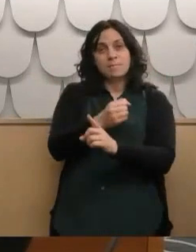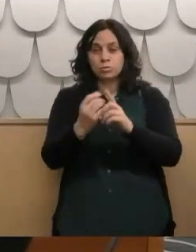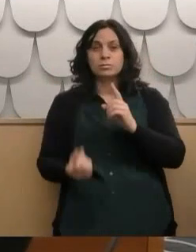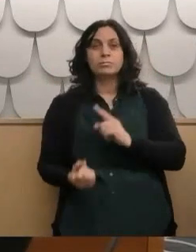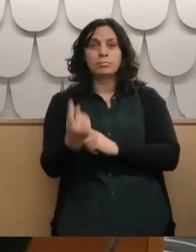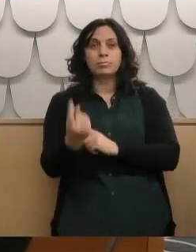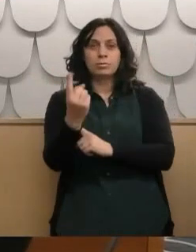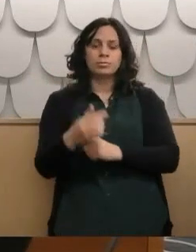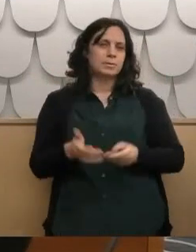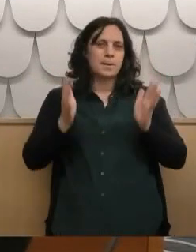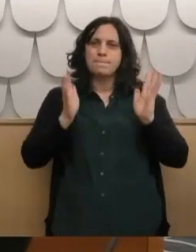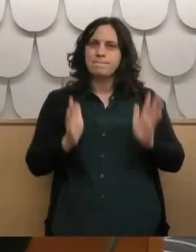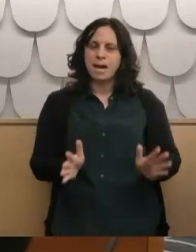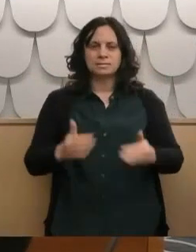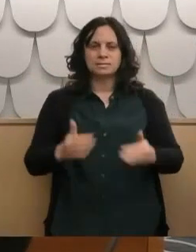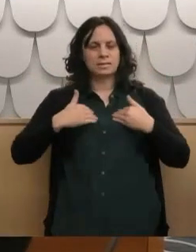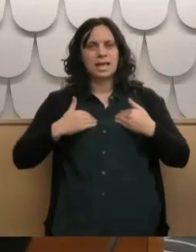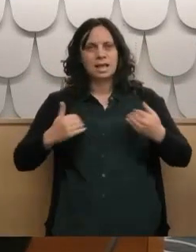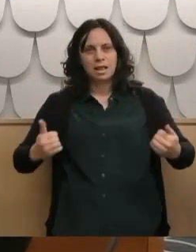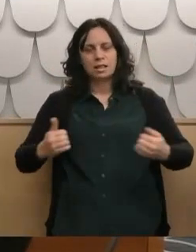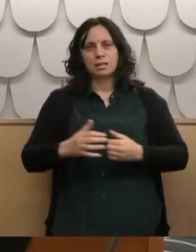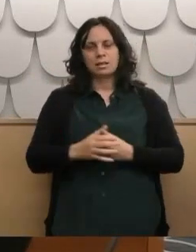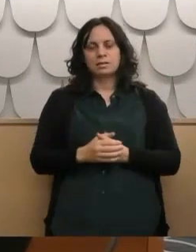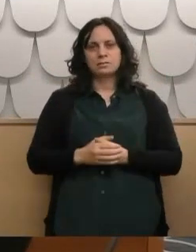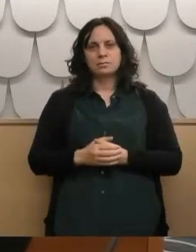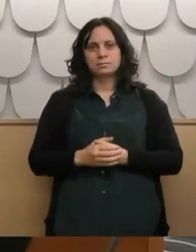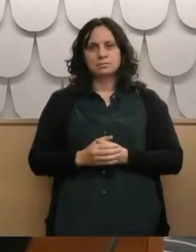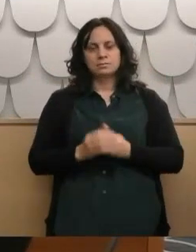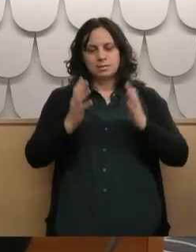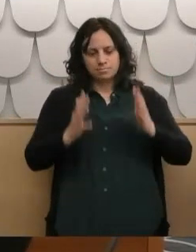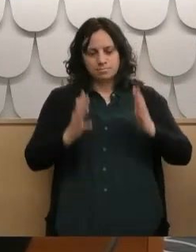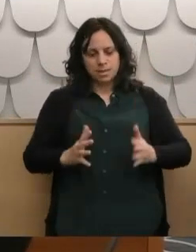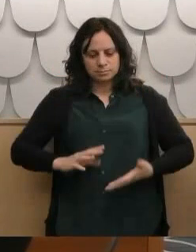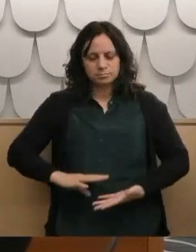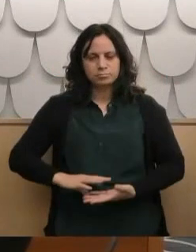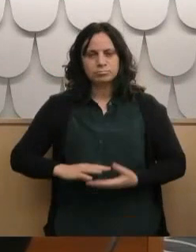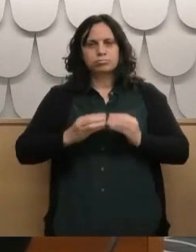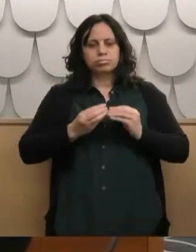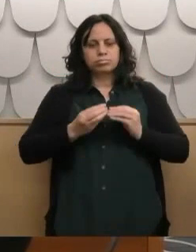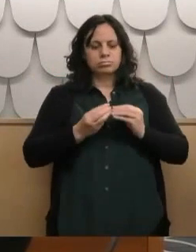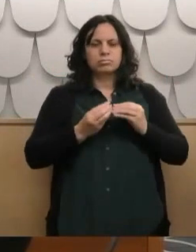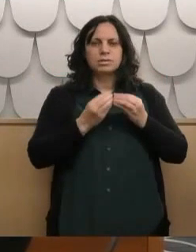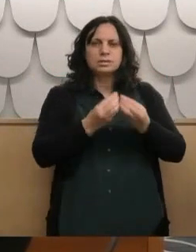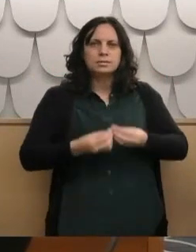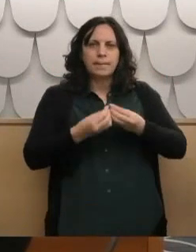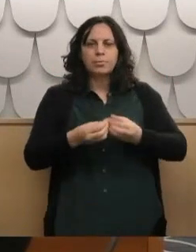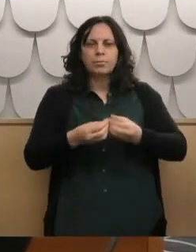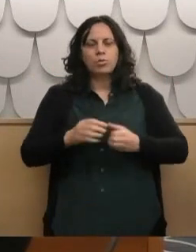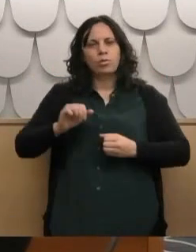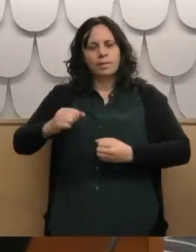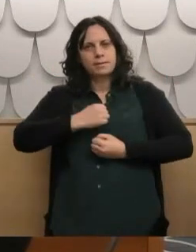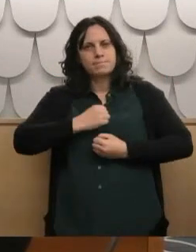healing. There must be restoration of the tapu and mana of the person.